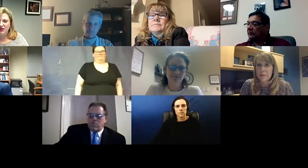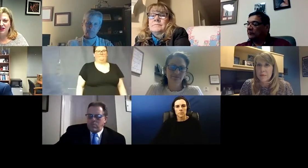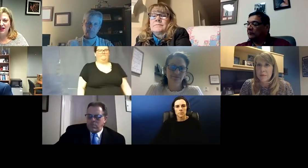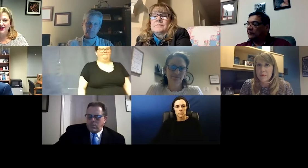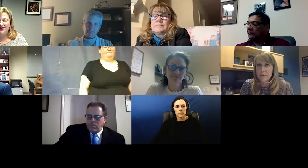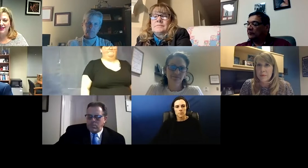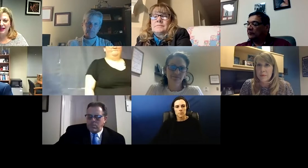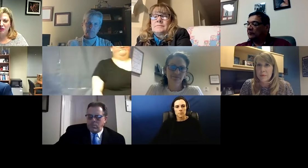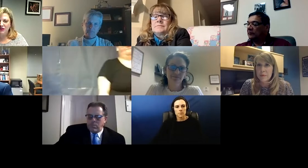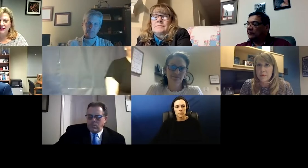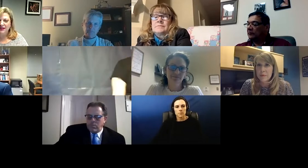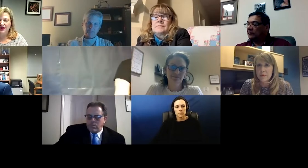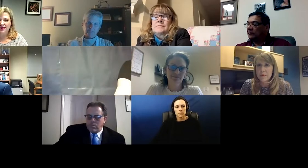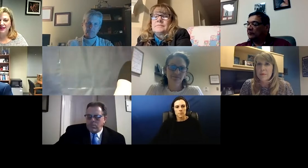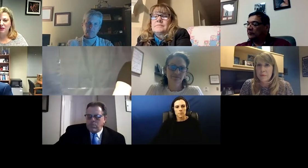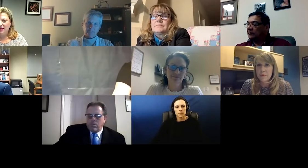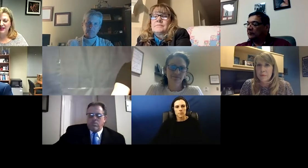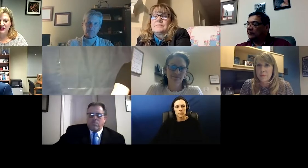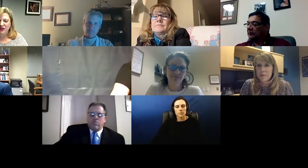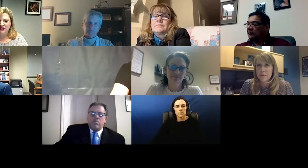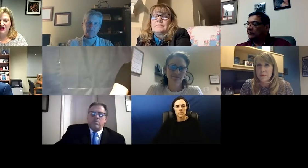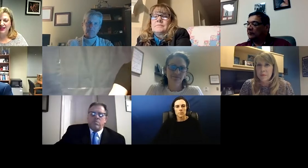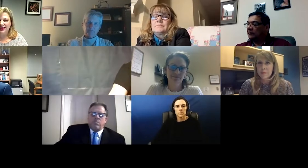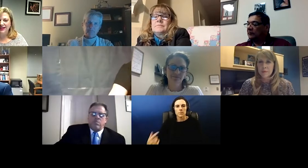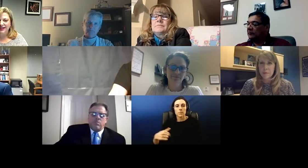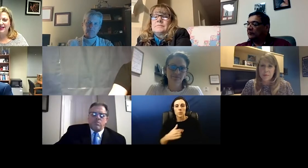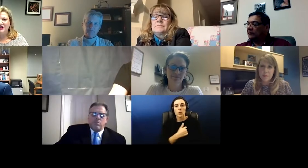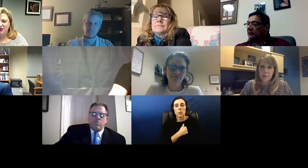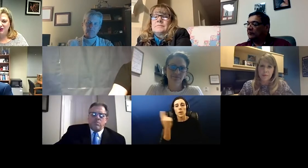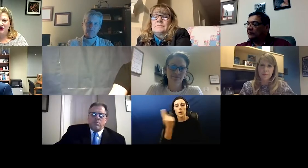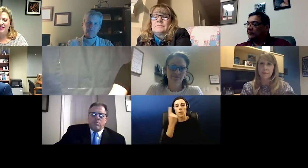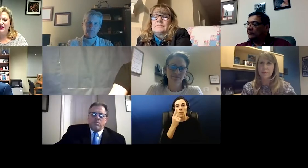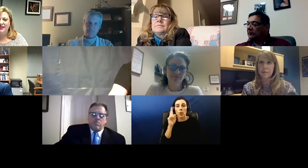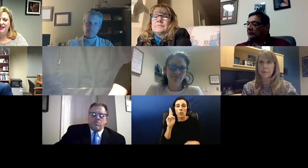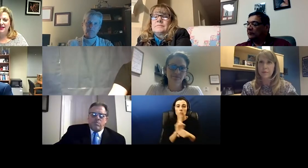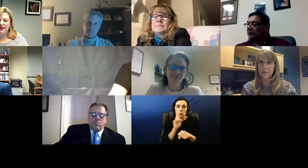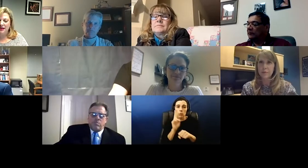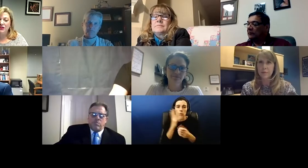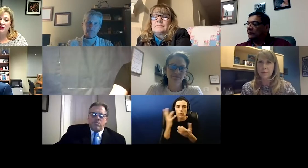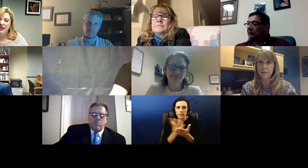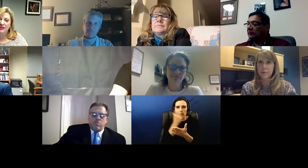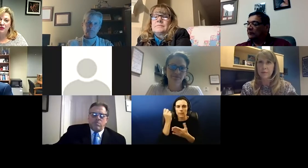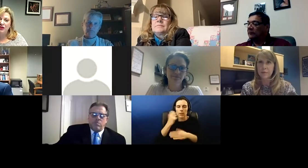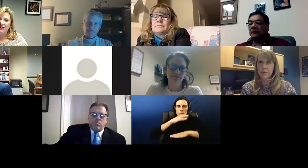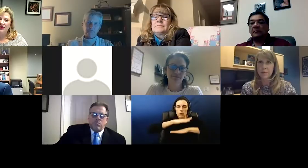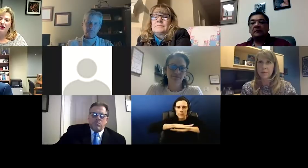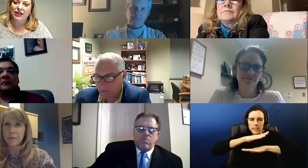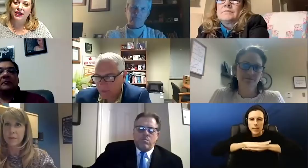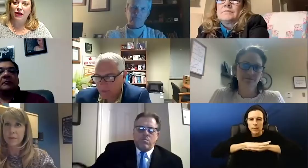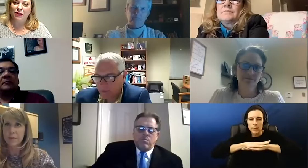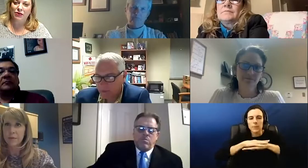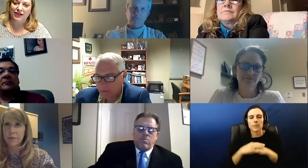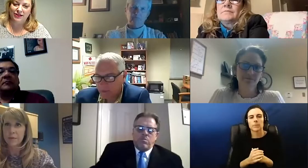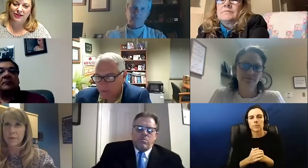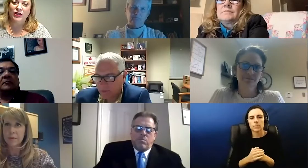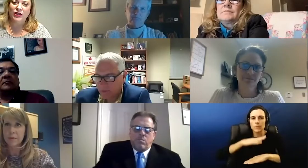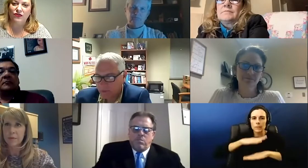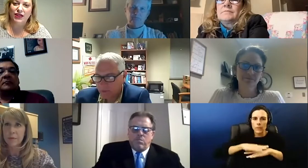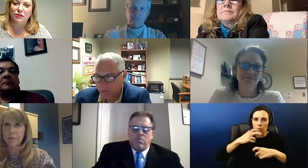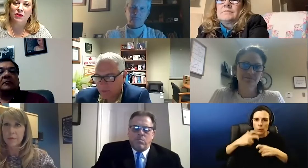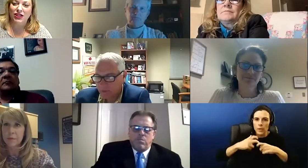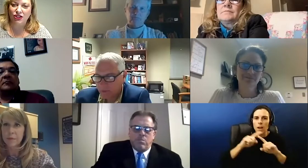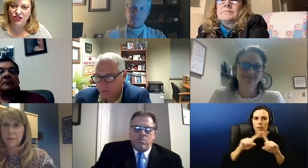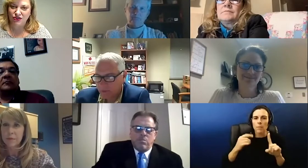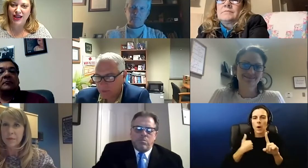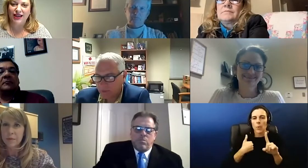always utilized tables and this applies especially in younger grades um so desks were a little hard to come by but we have